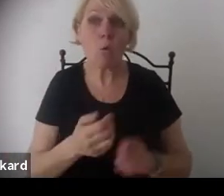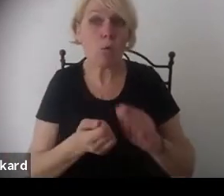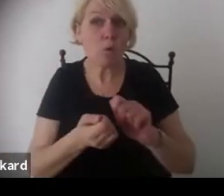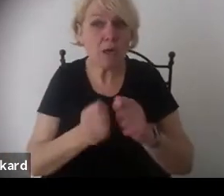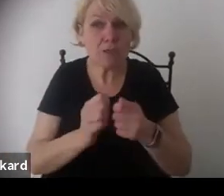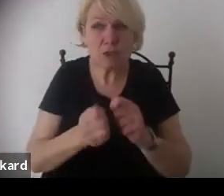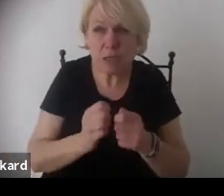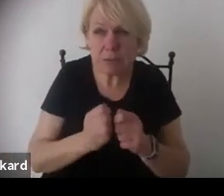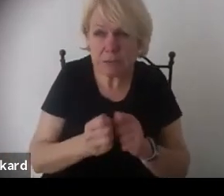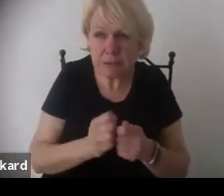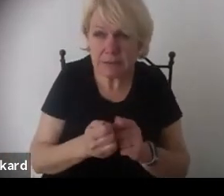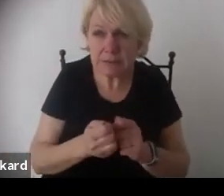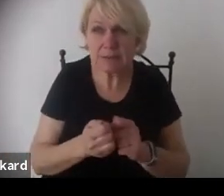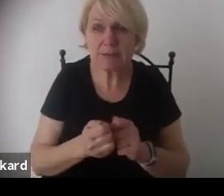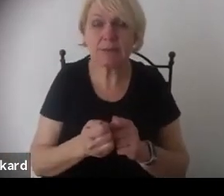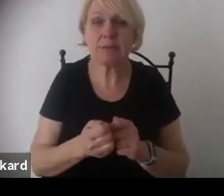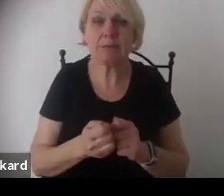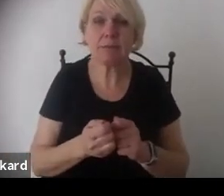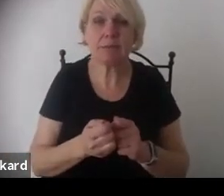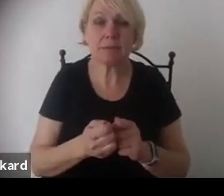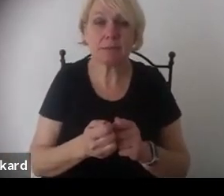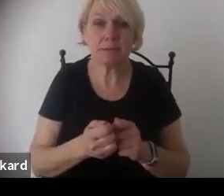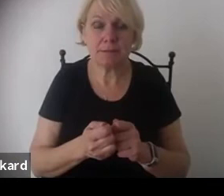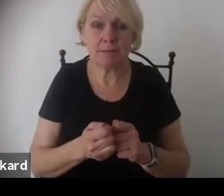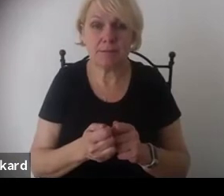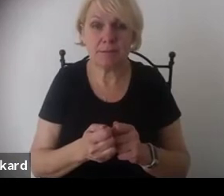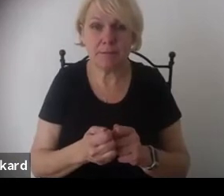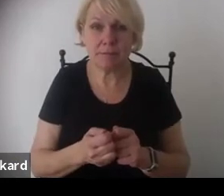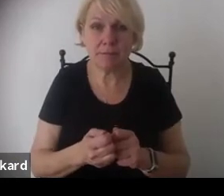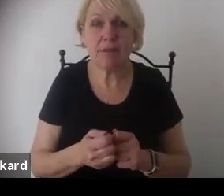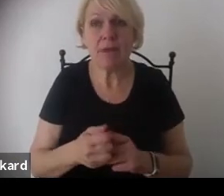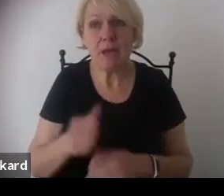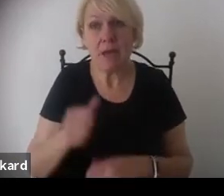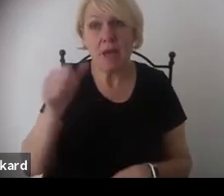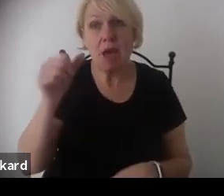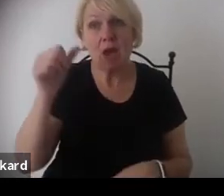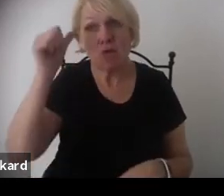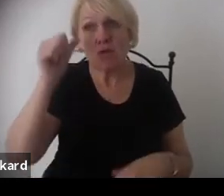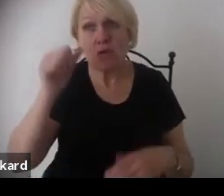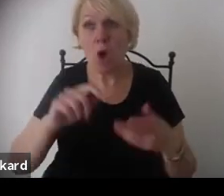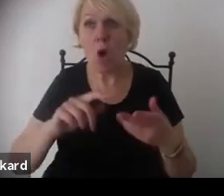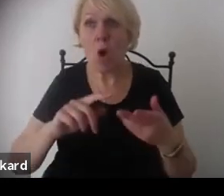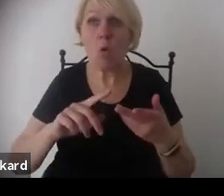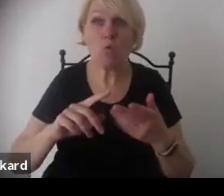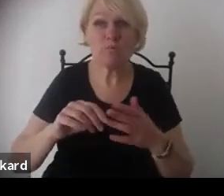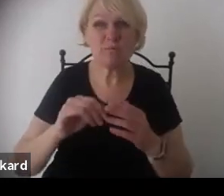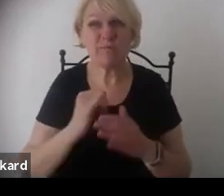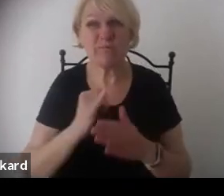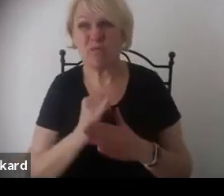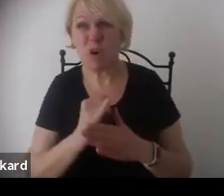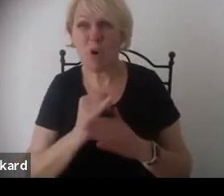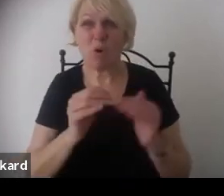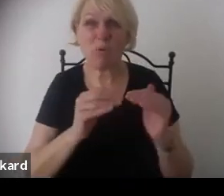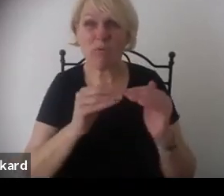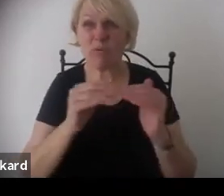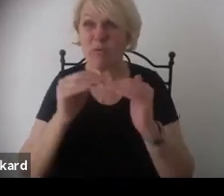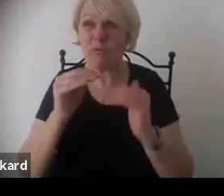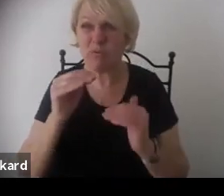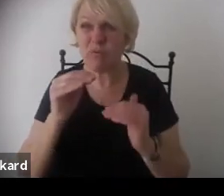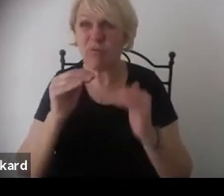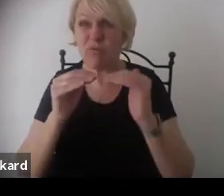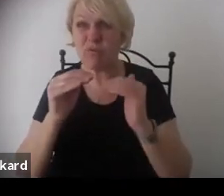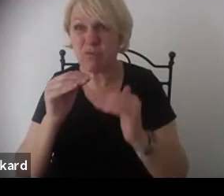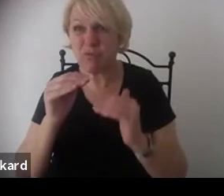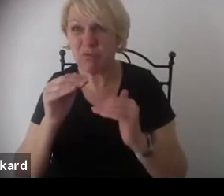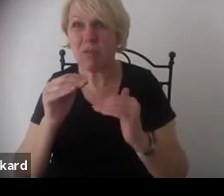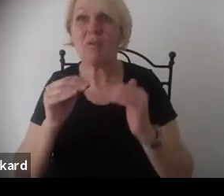and there has been occasions, I'm sure, where we have not got it 100%, but this is exactly